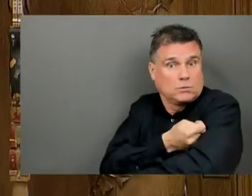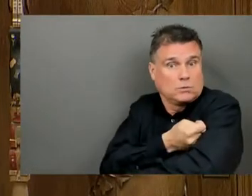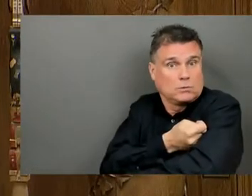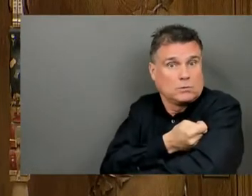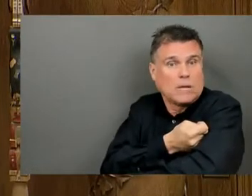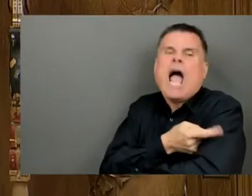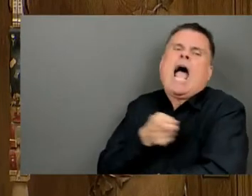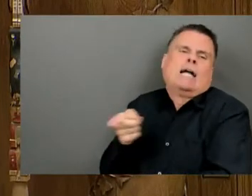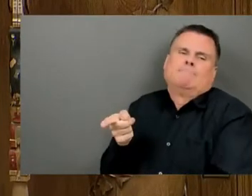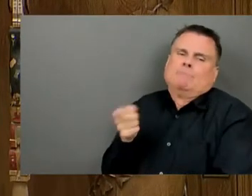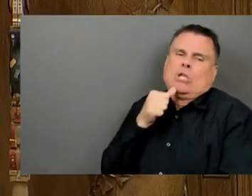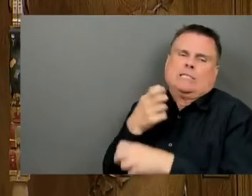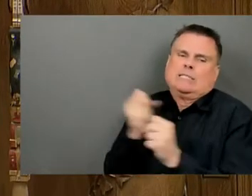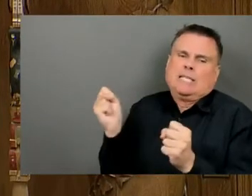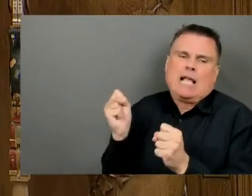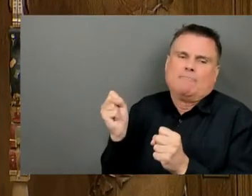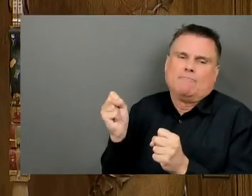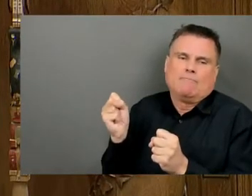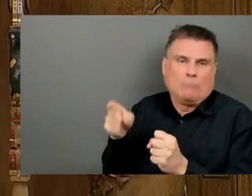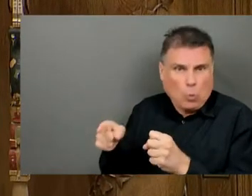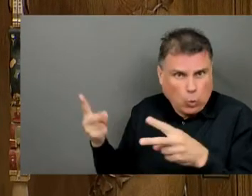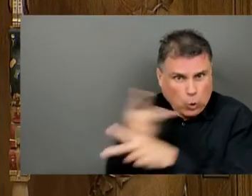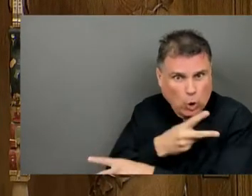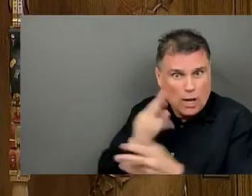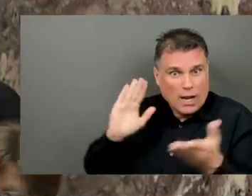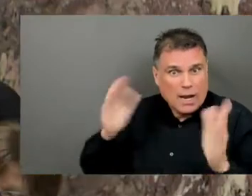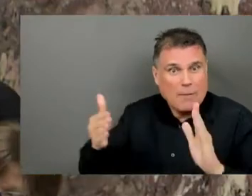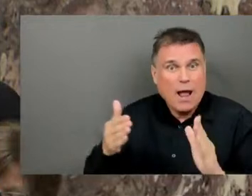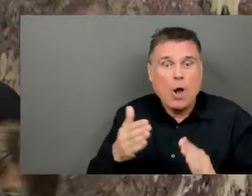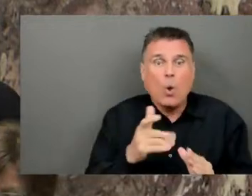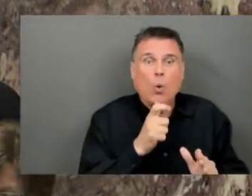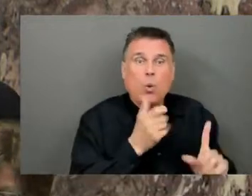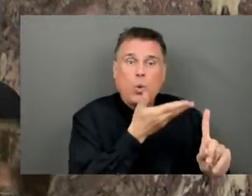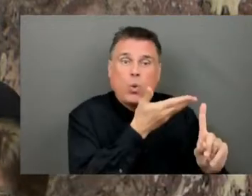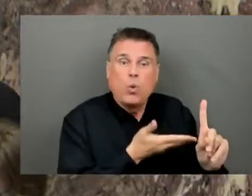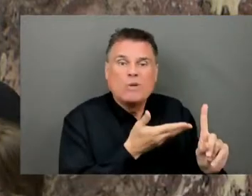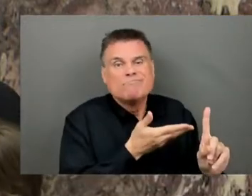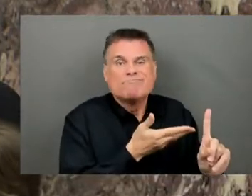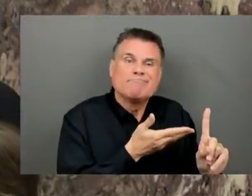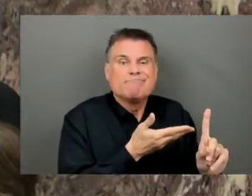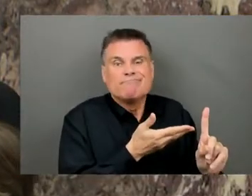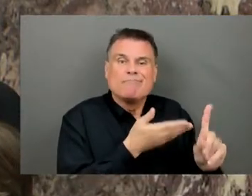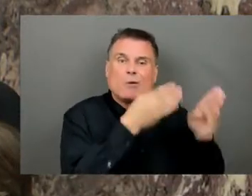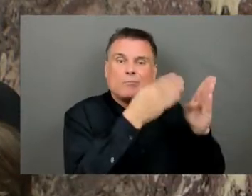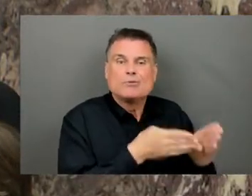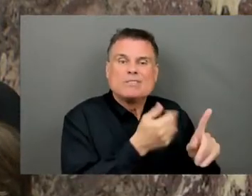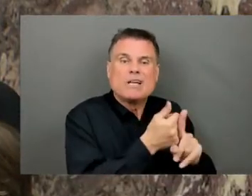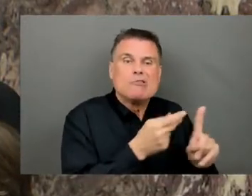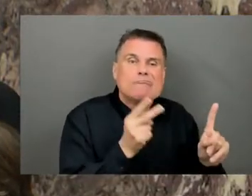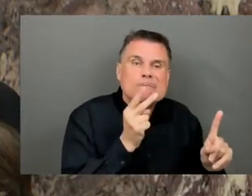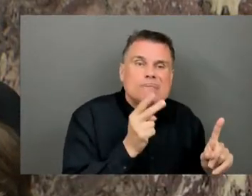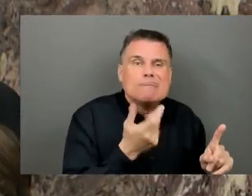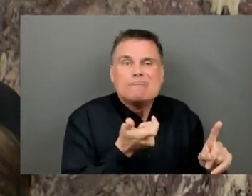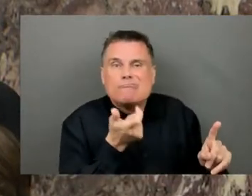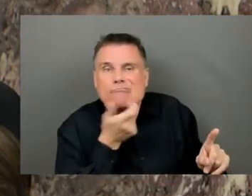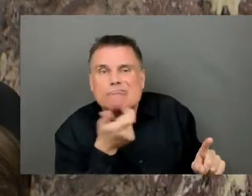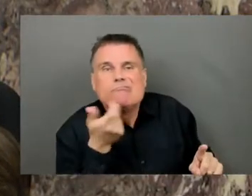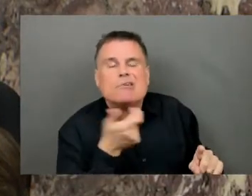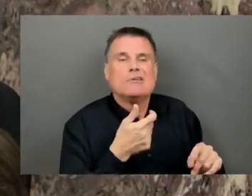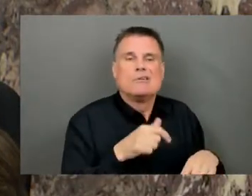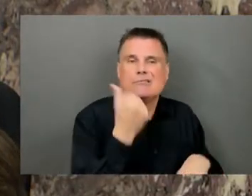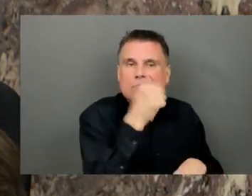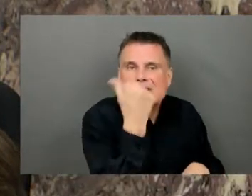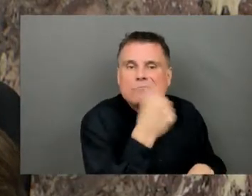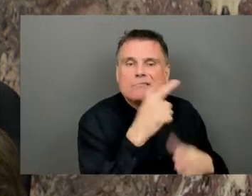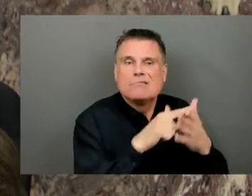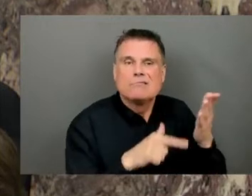Minister of Health. Oh, thank you, Honourable Speaker. And of course, Honourable Speaker, it isn't allowed, it wouldn't be